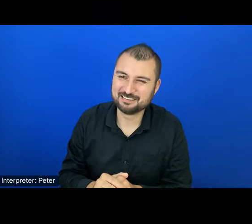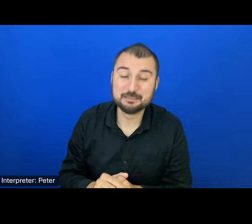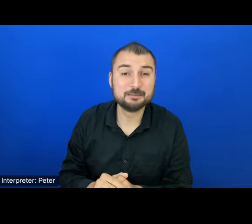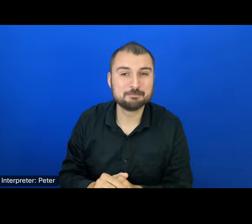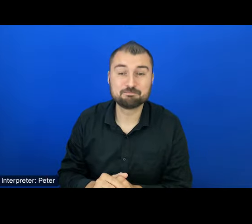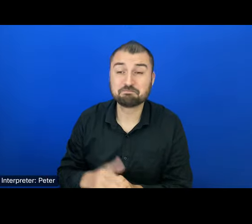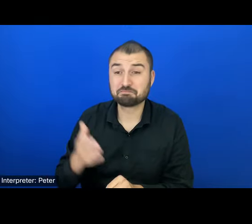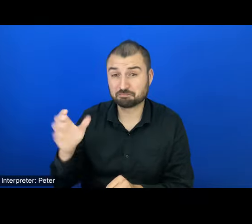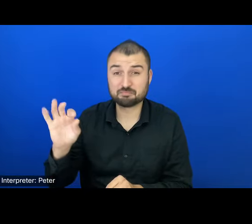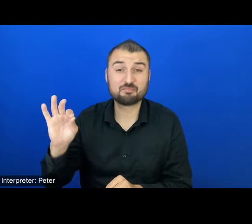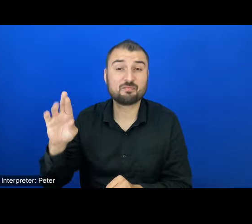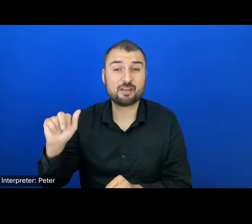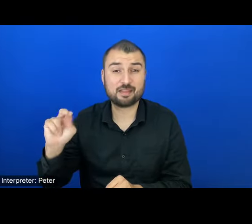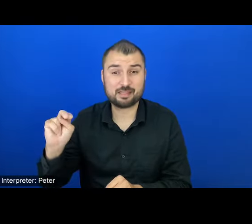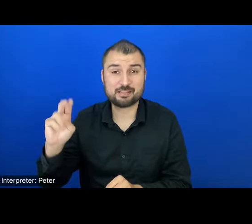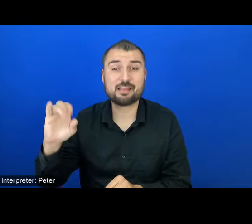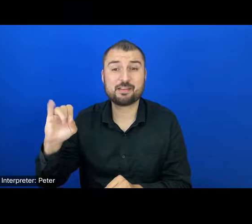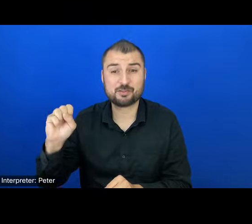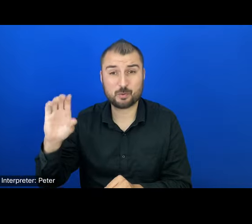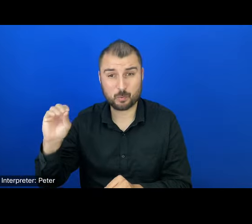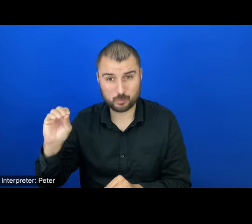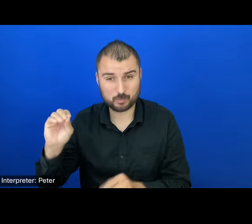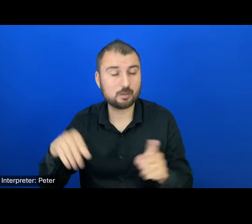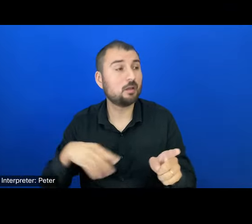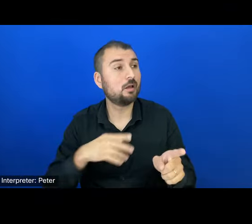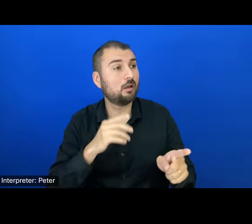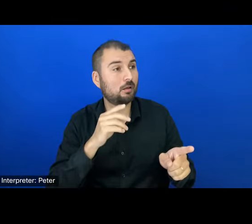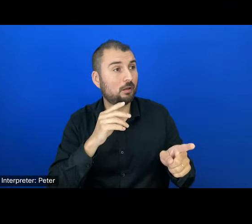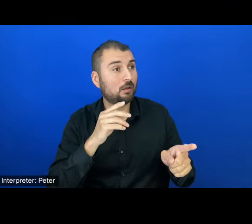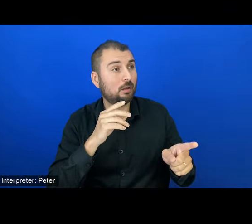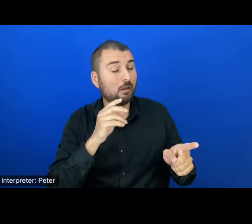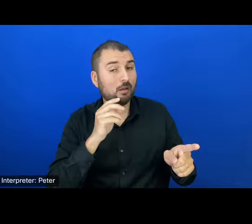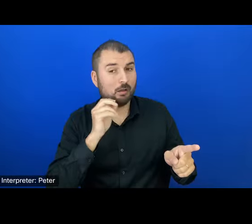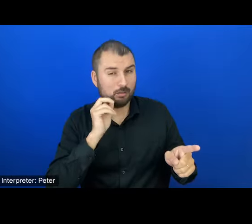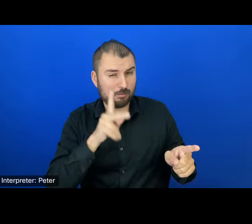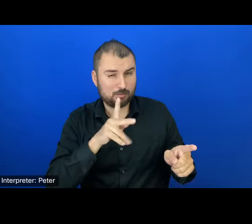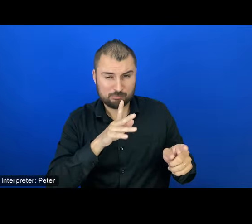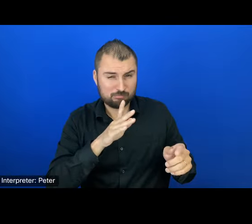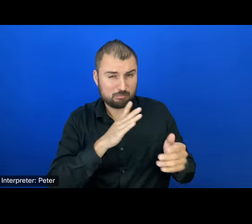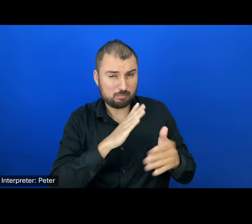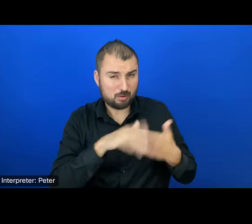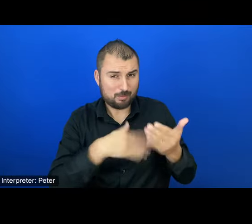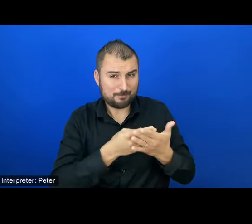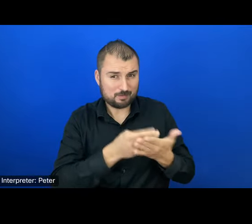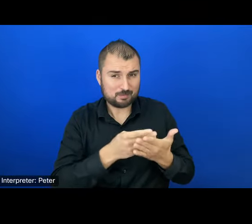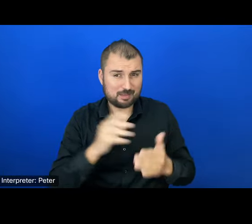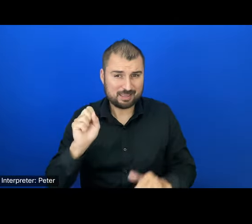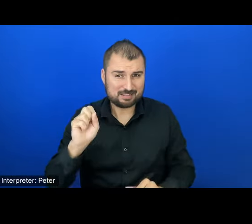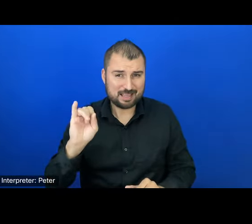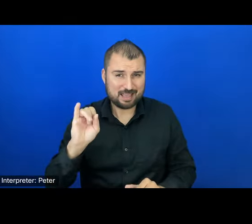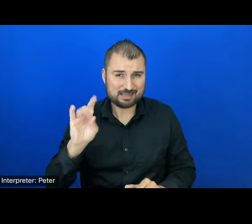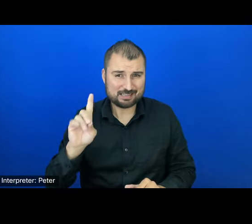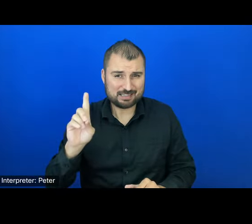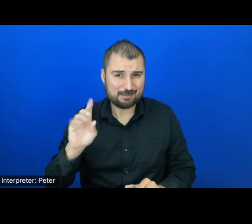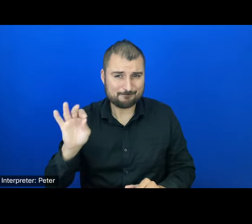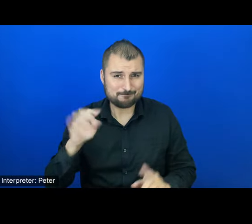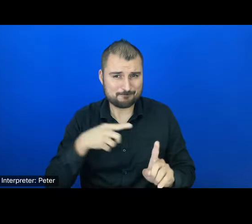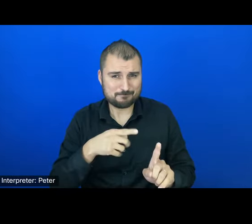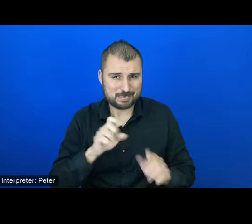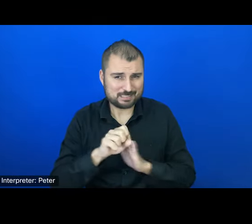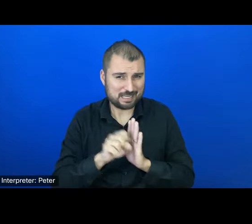Senator Francisco. So these funds are all the SIBF, the